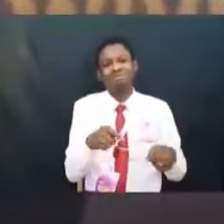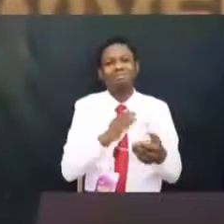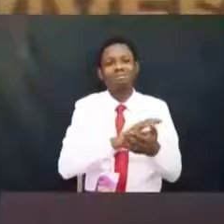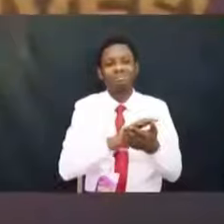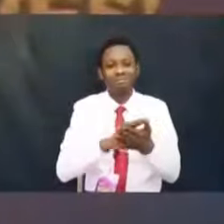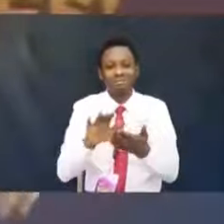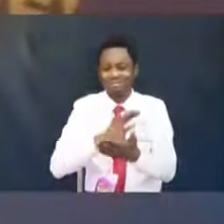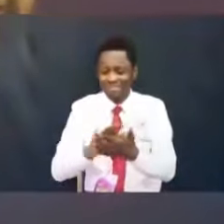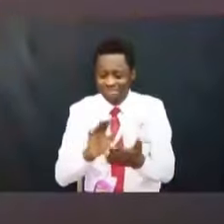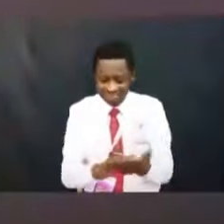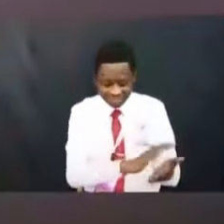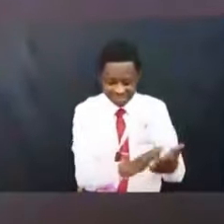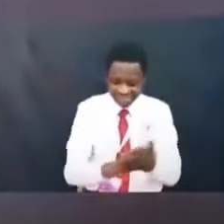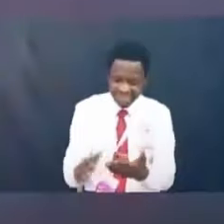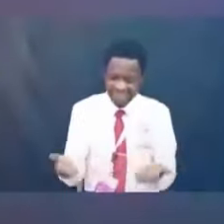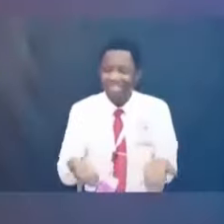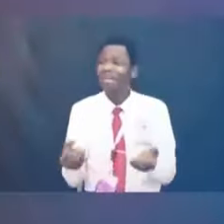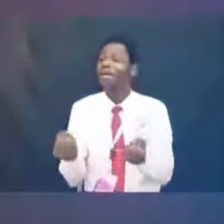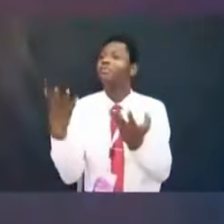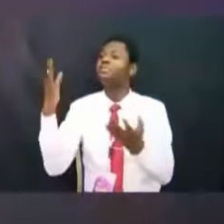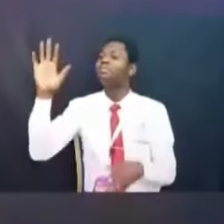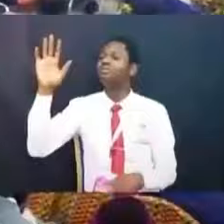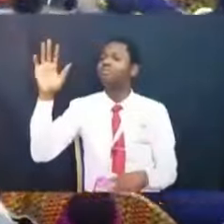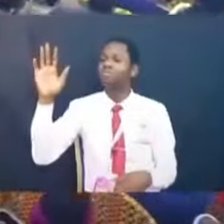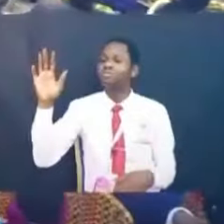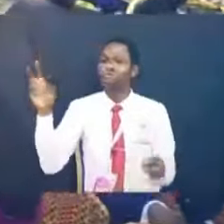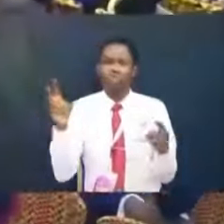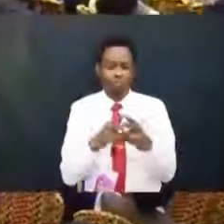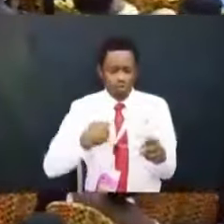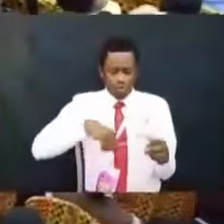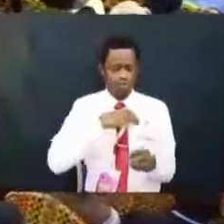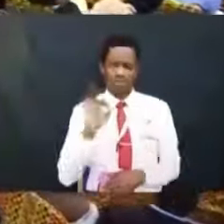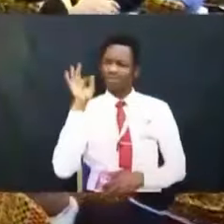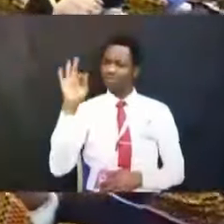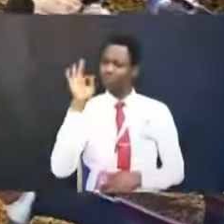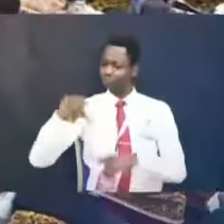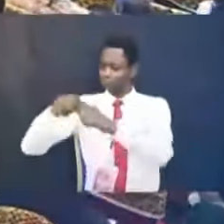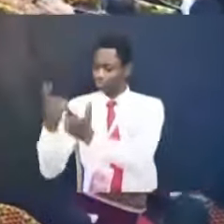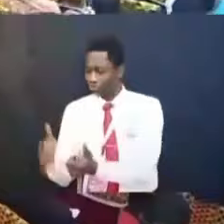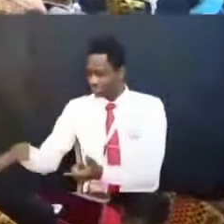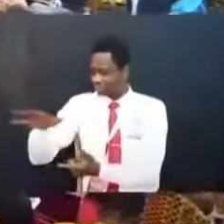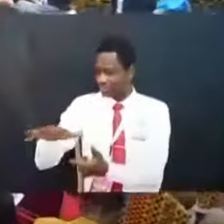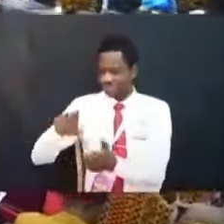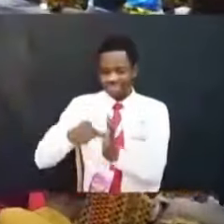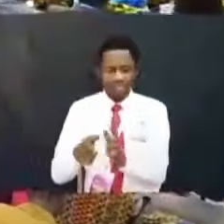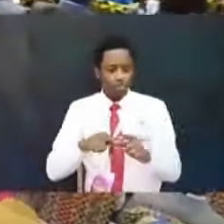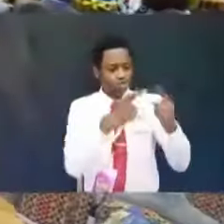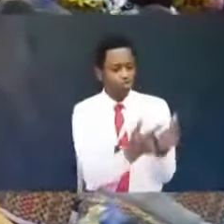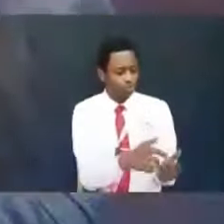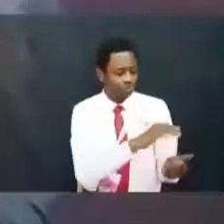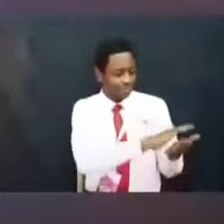managed to come up and clean the place? So those of us who are preachers and those who clean and